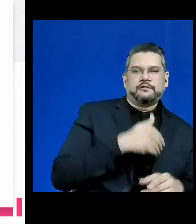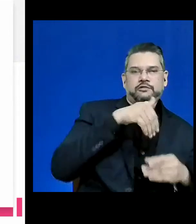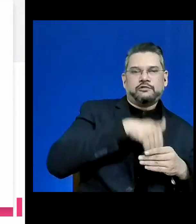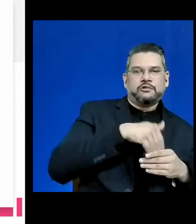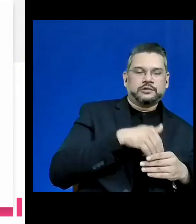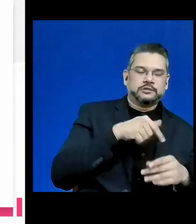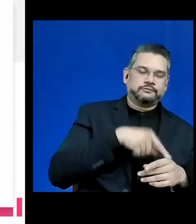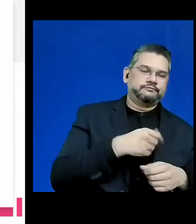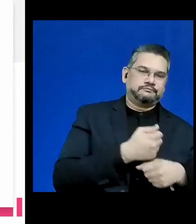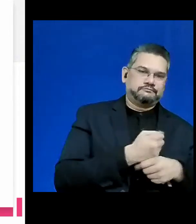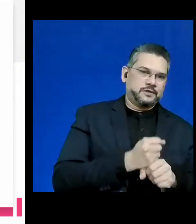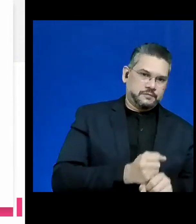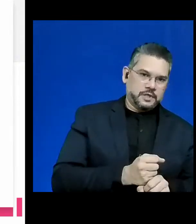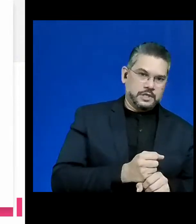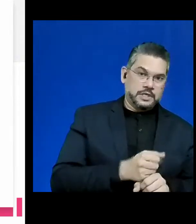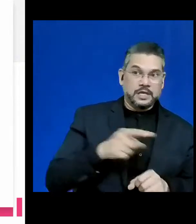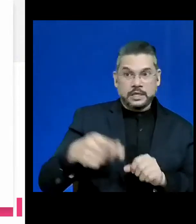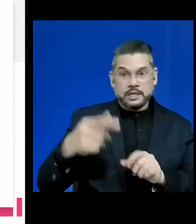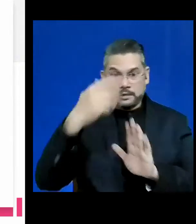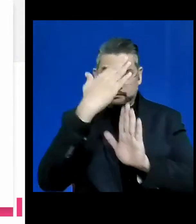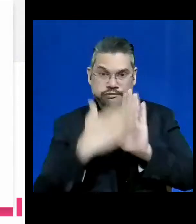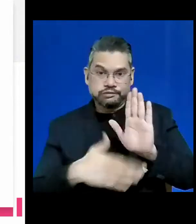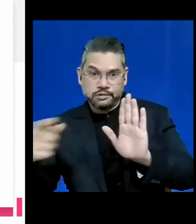the side that the client sees.